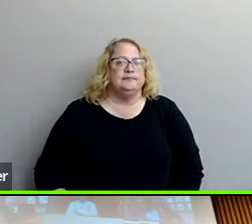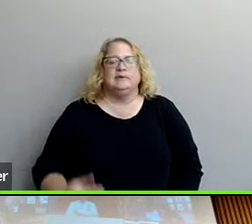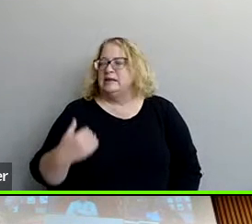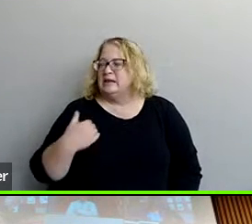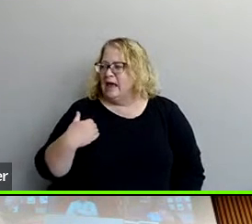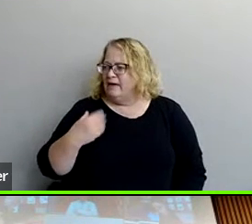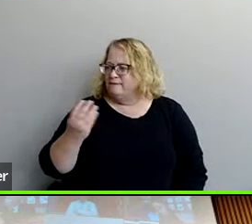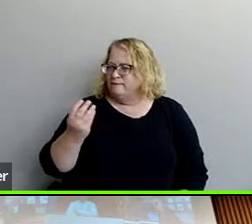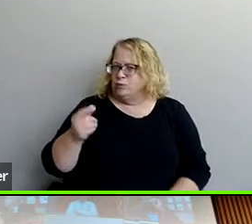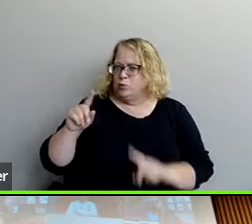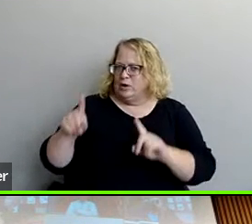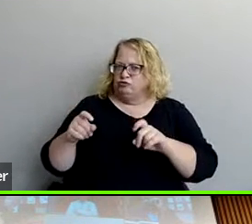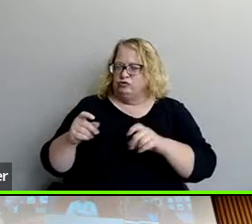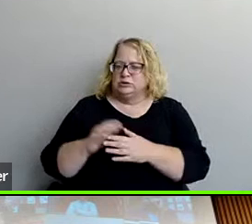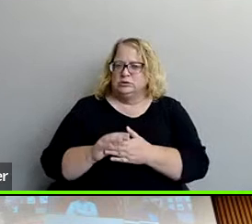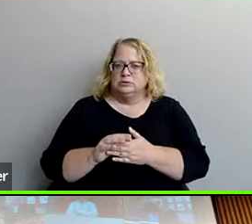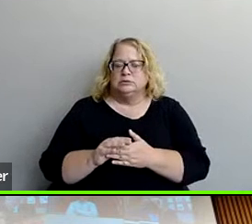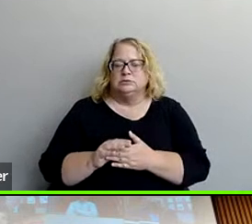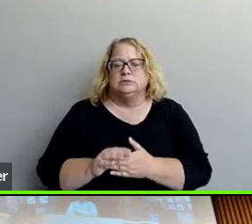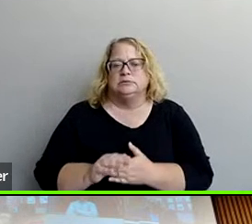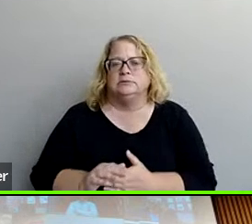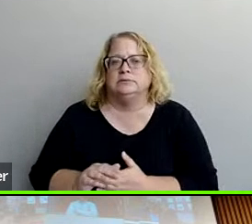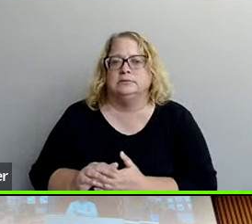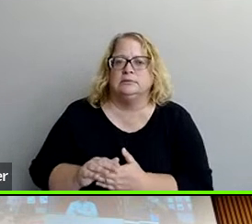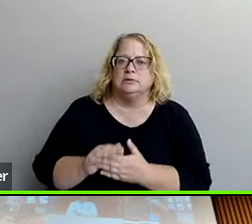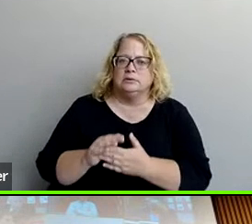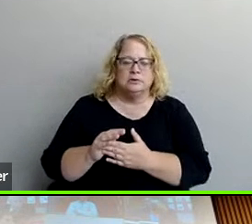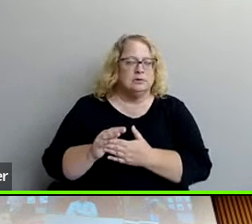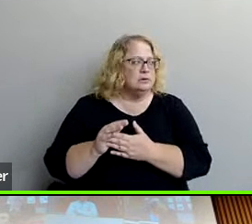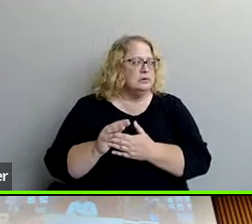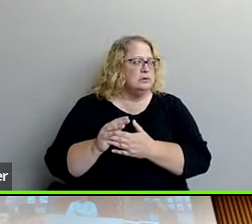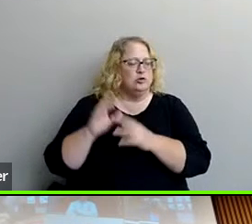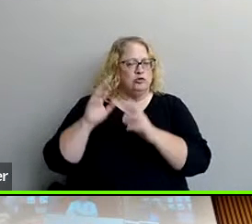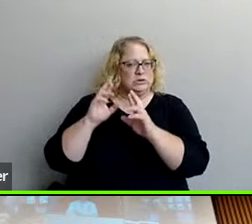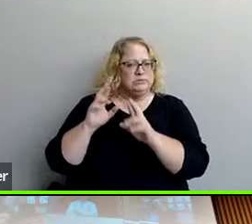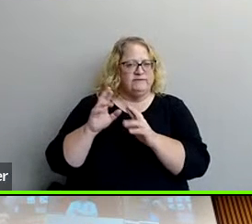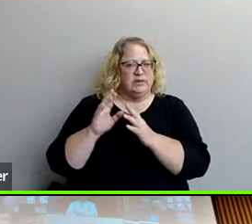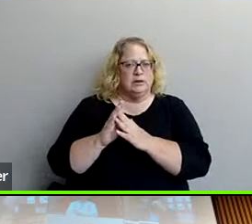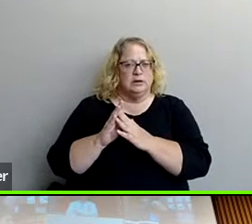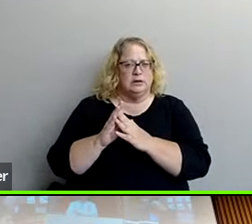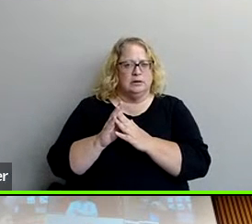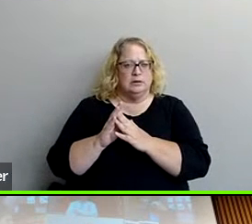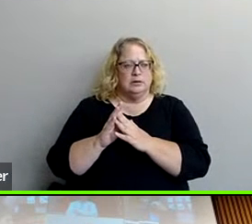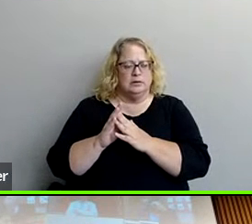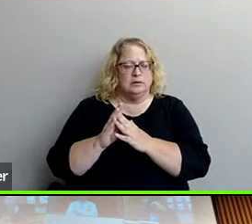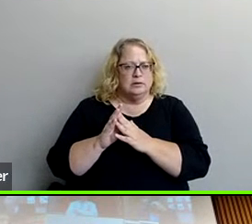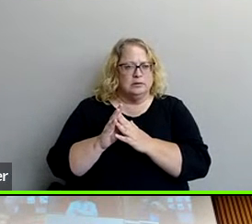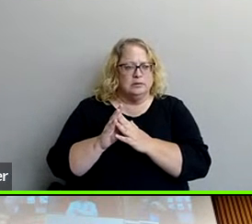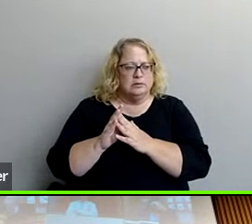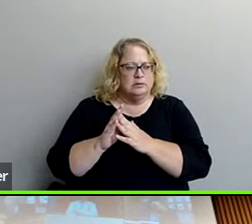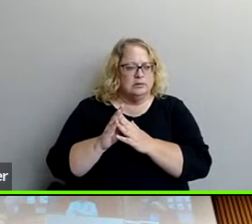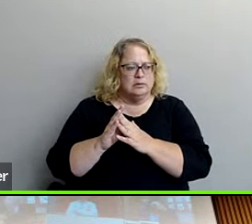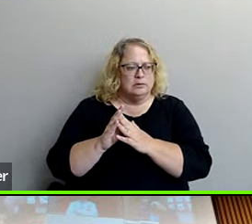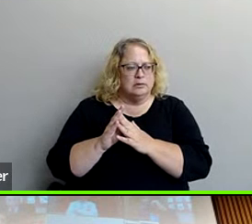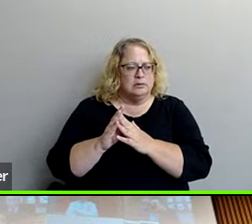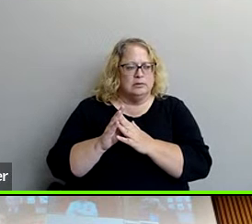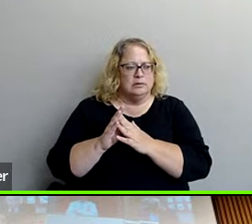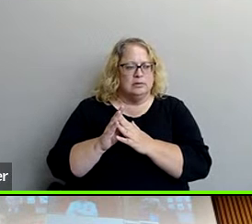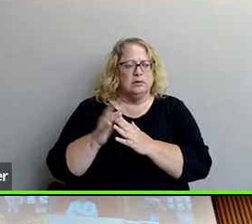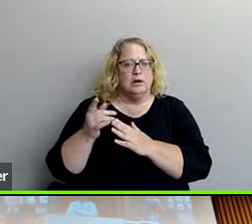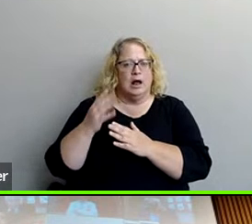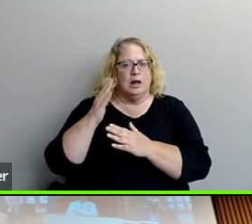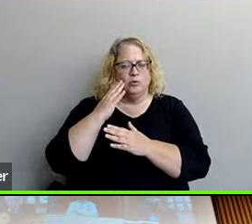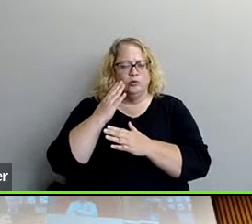I have a few questions. Again, some of this is and respectfully, I do recall you made a request that we talk about